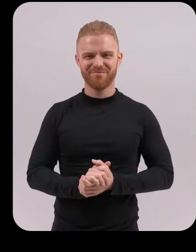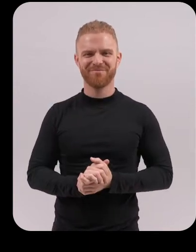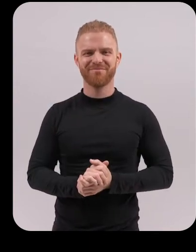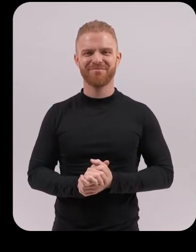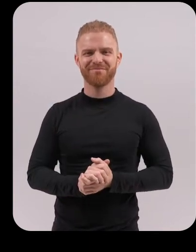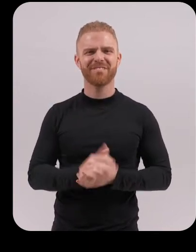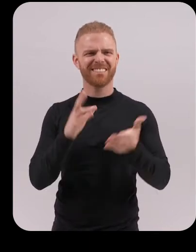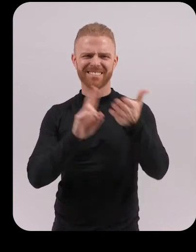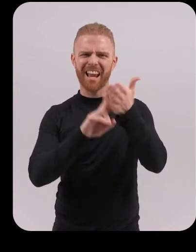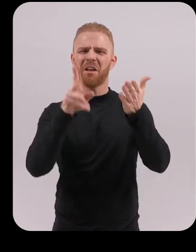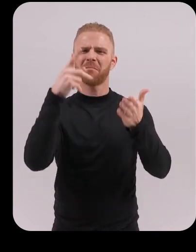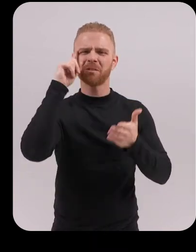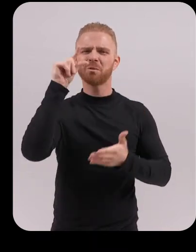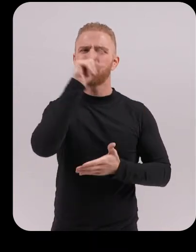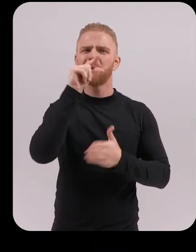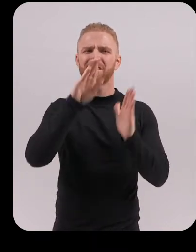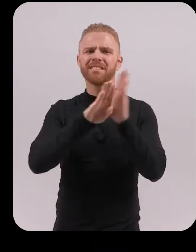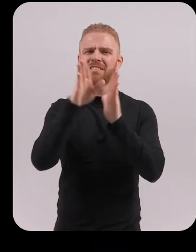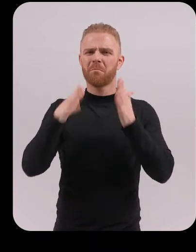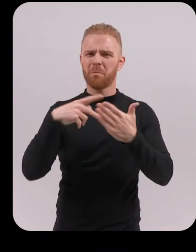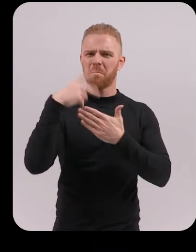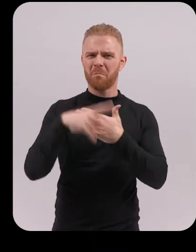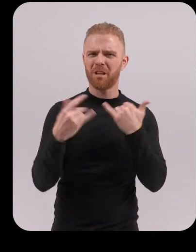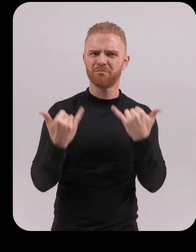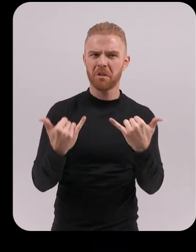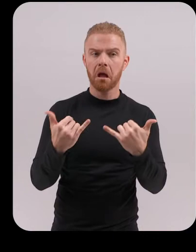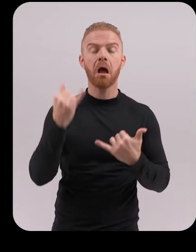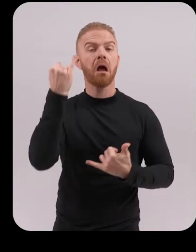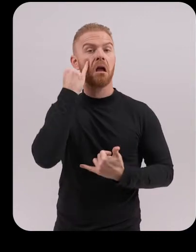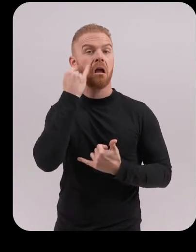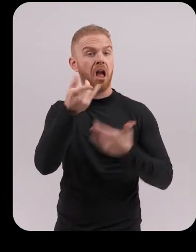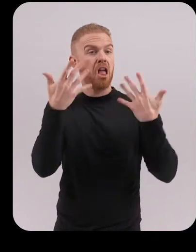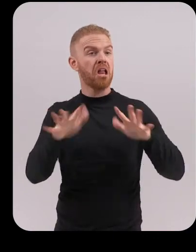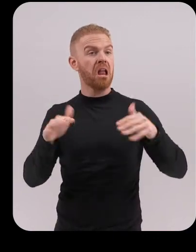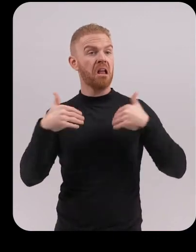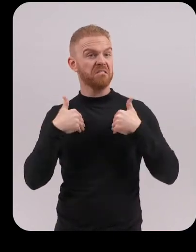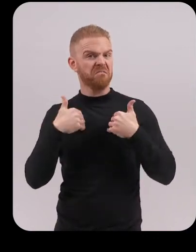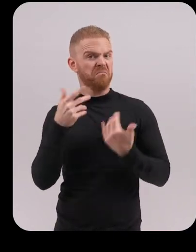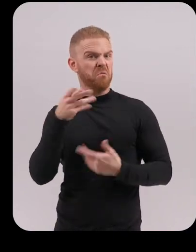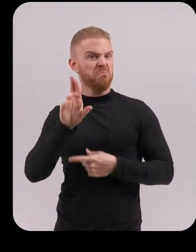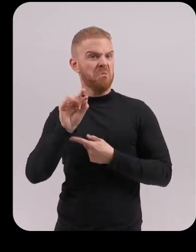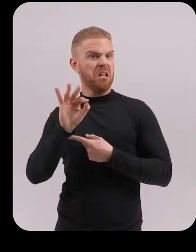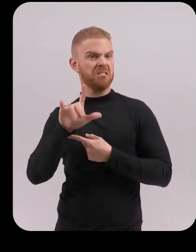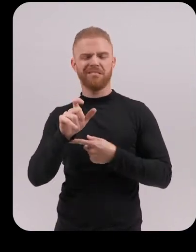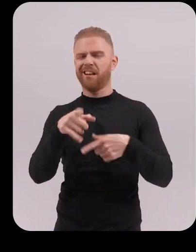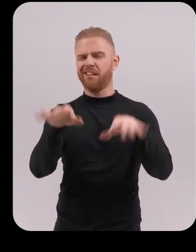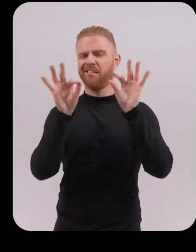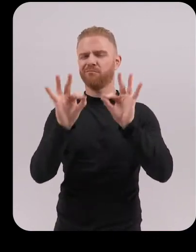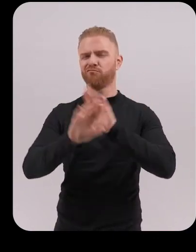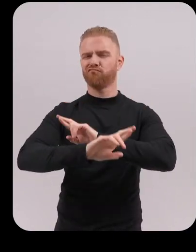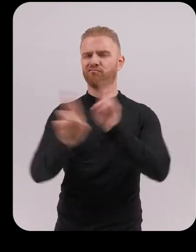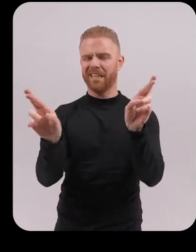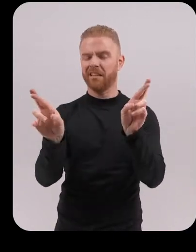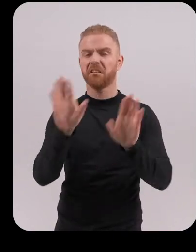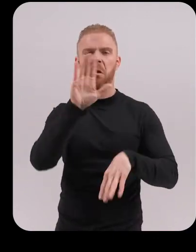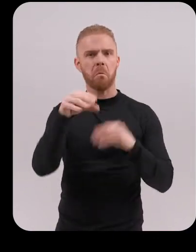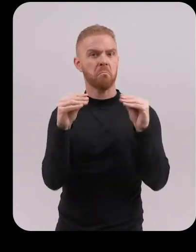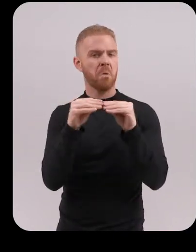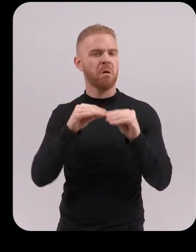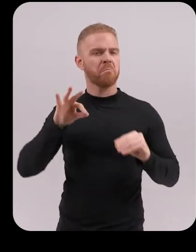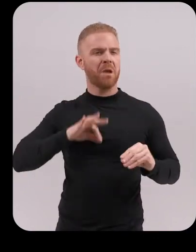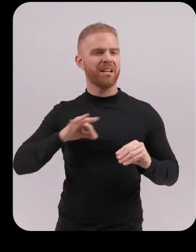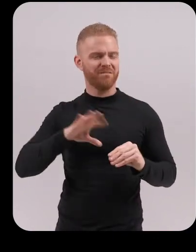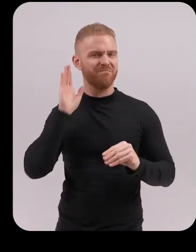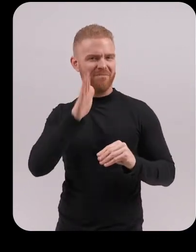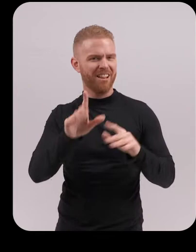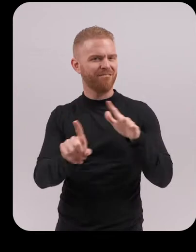Sign up for the Google Developer Program today, or if you have an existing profile, you're all set. More benefits